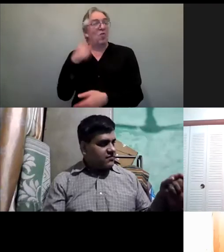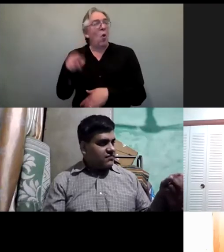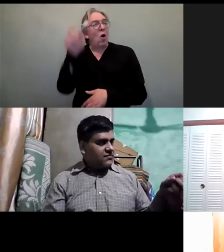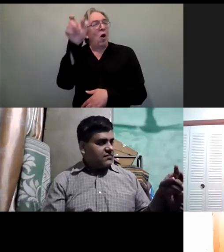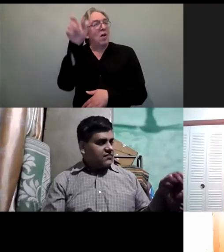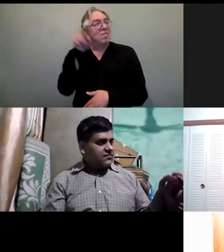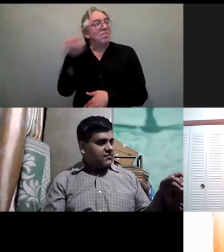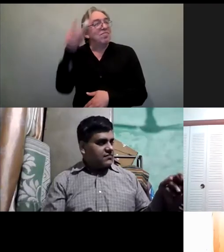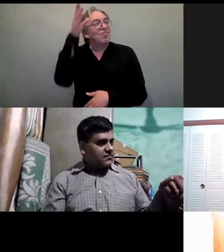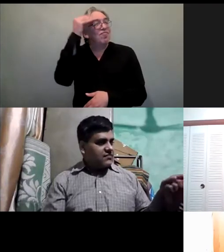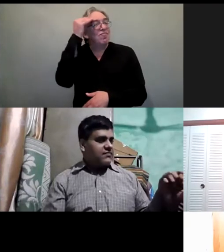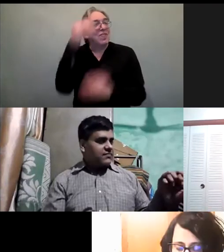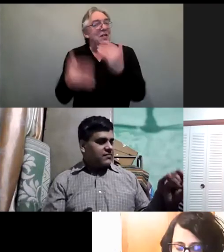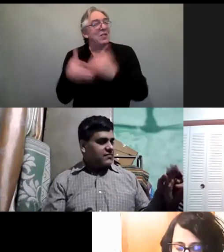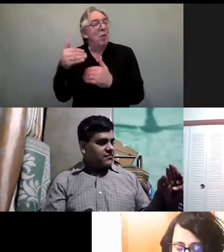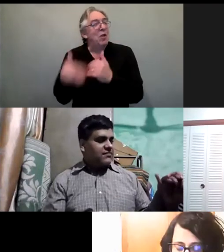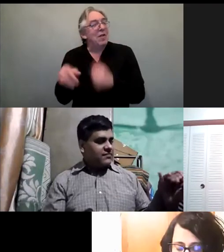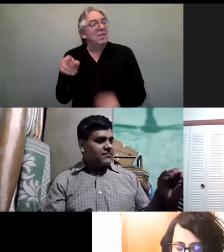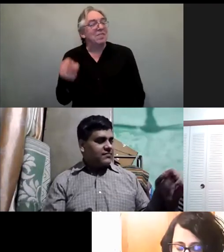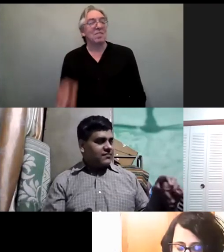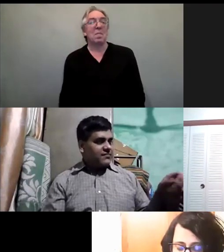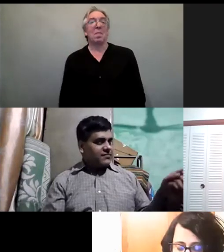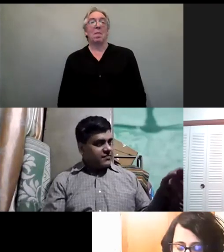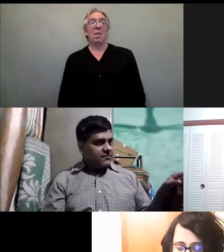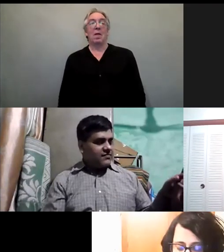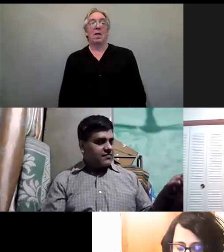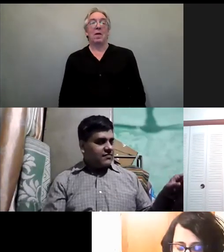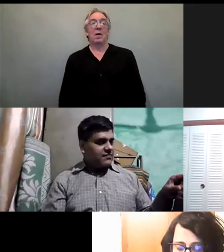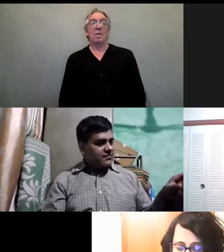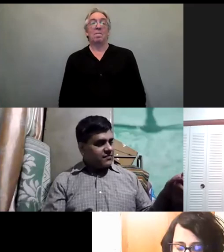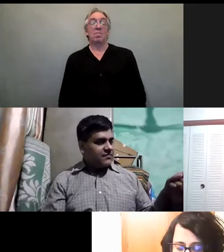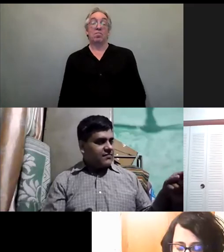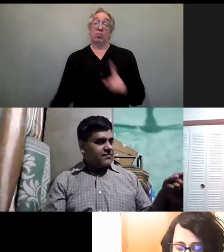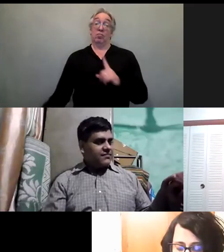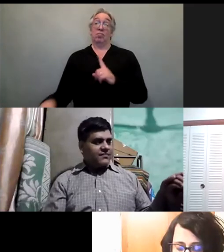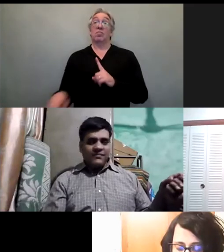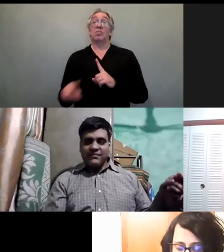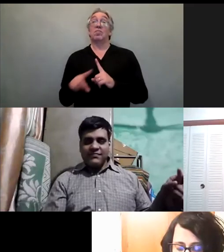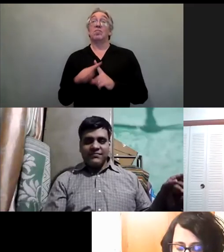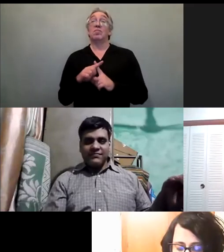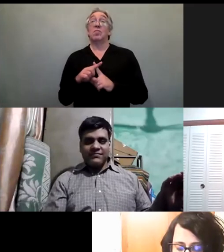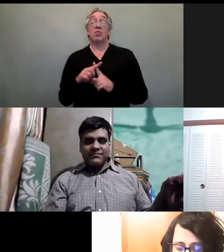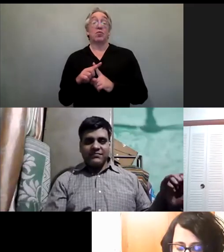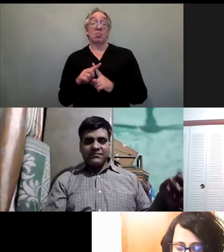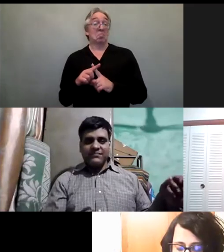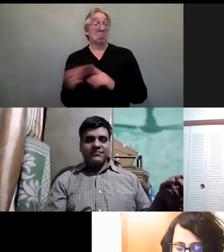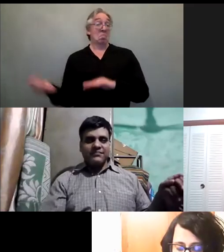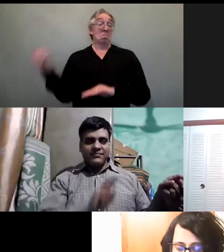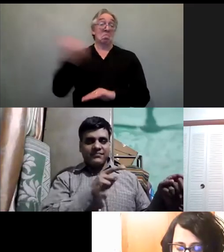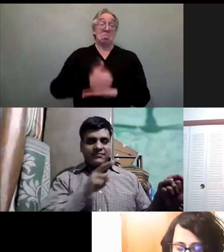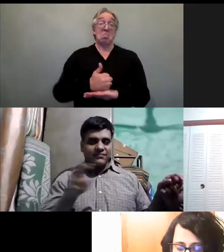and others. We have also different exchange groups in WhatsApp and